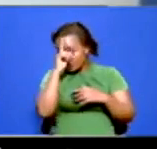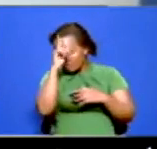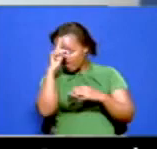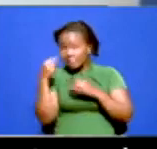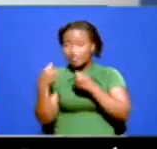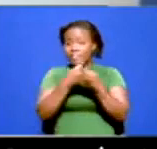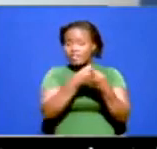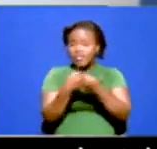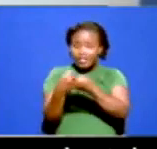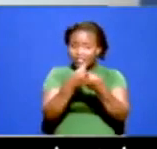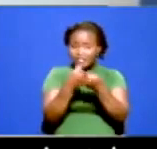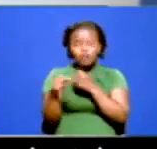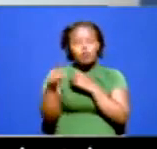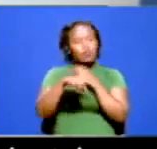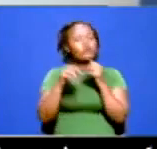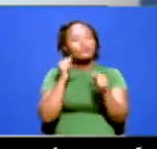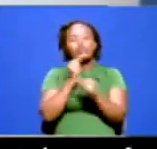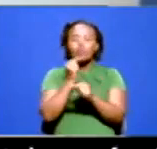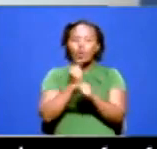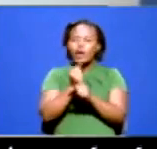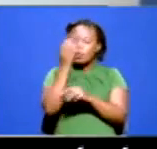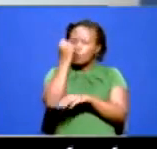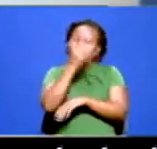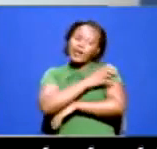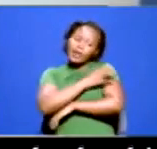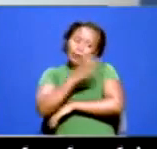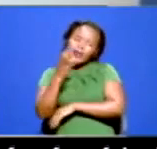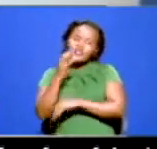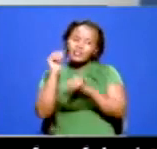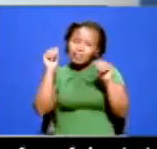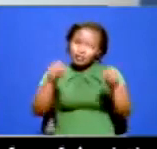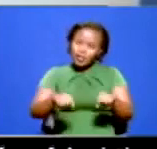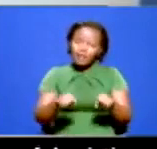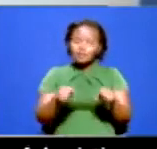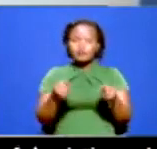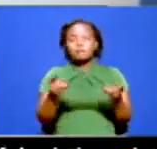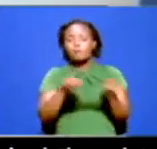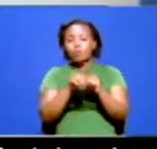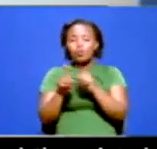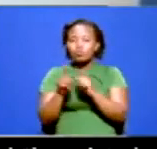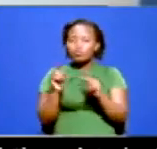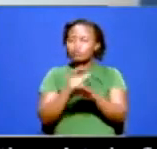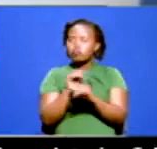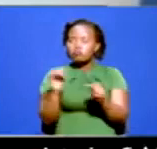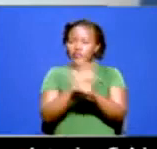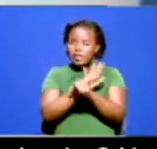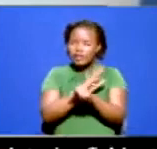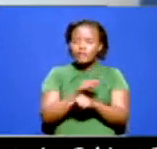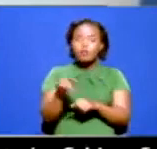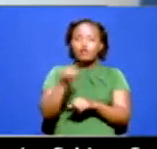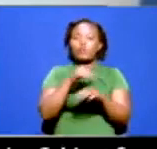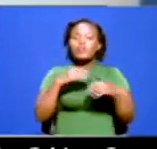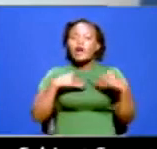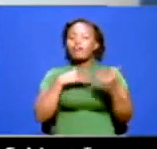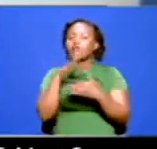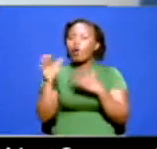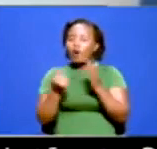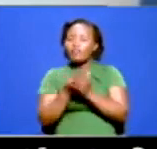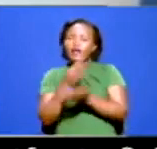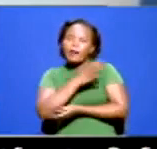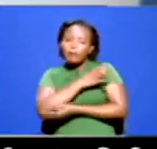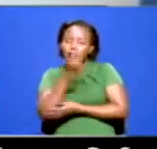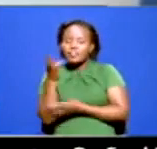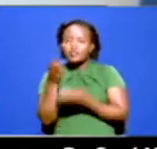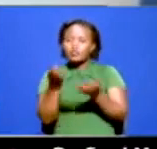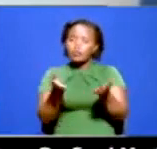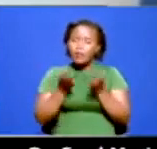will do it because we have the capacity to do it. Inherently, we have all the capacities required. Whether you're talking